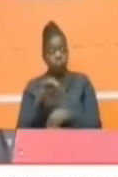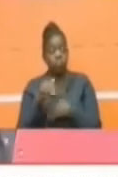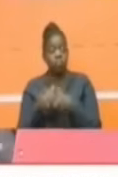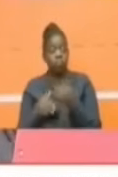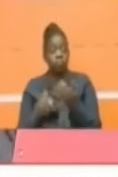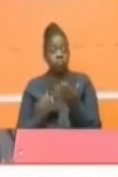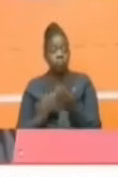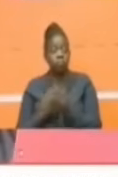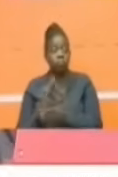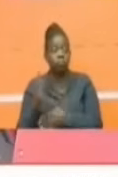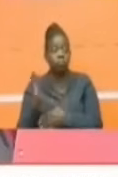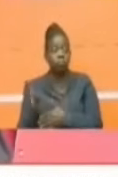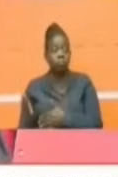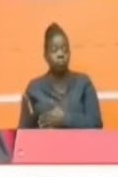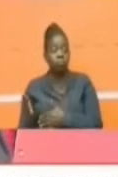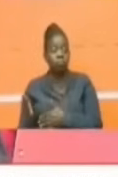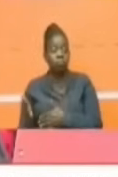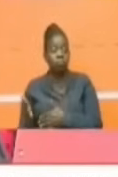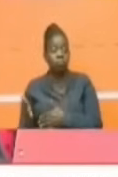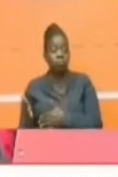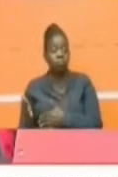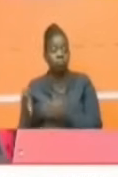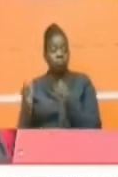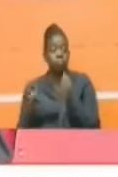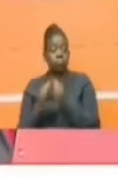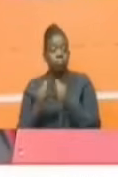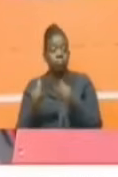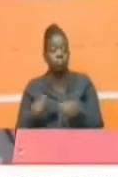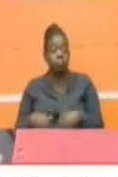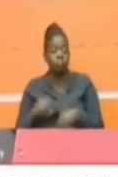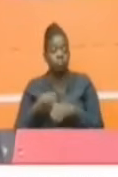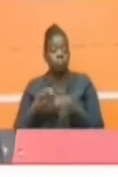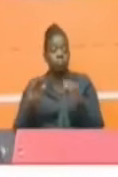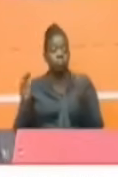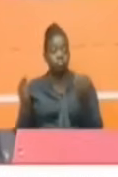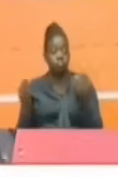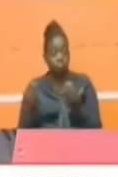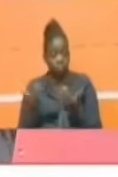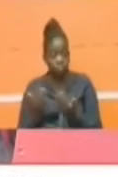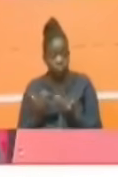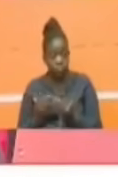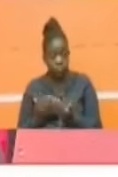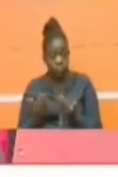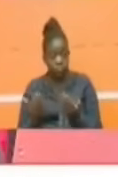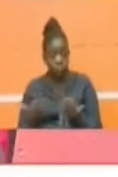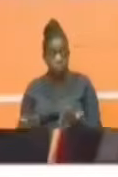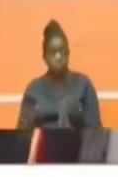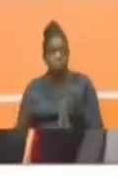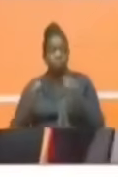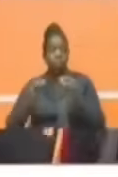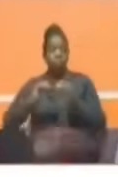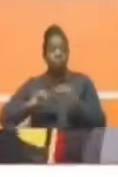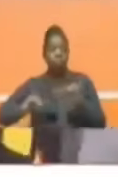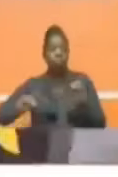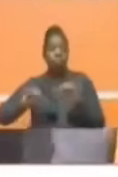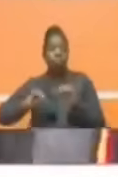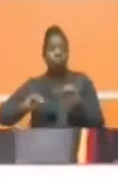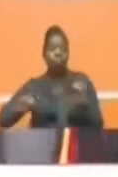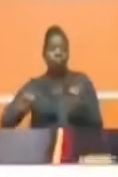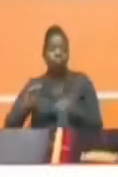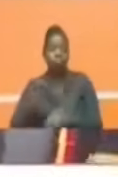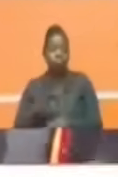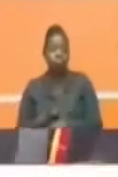get 10 youth in our community there, and I trained them.